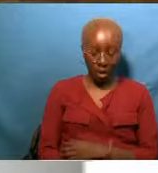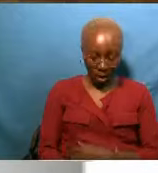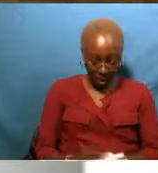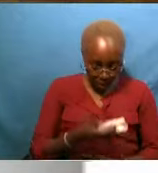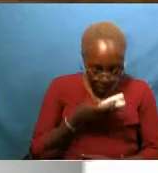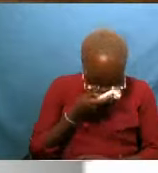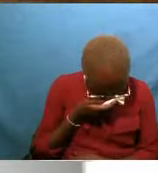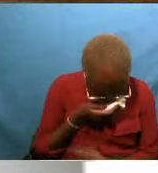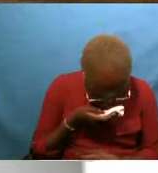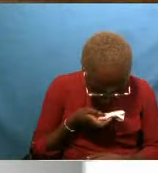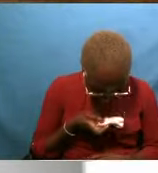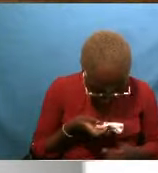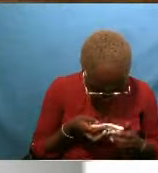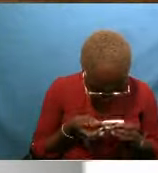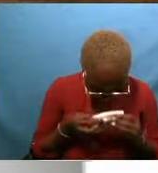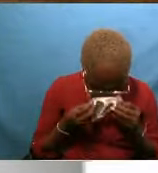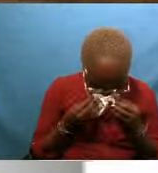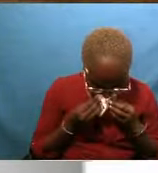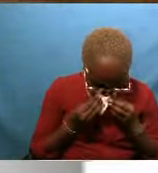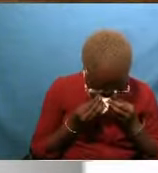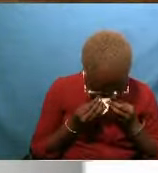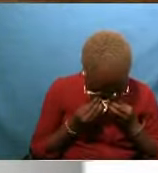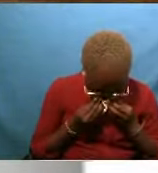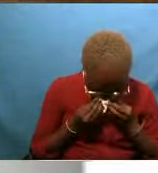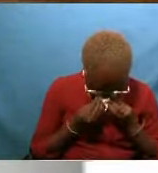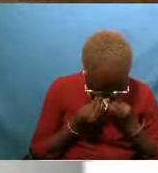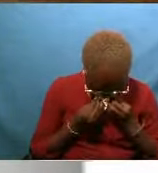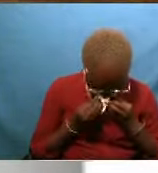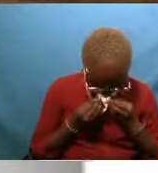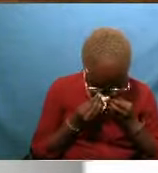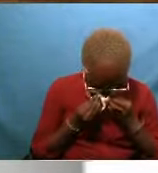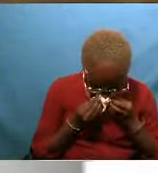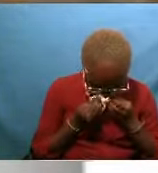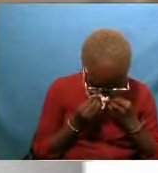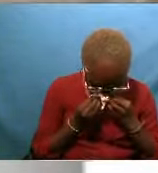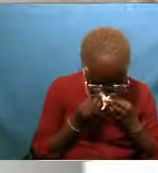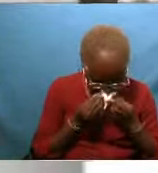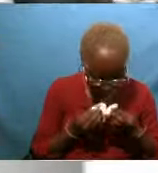I invite that we all stand so that we receive the final blessings.